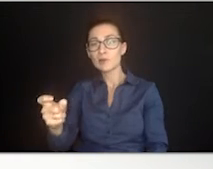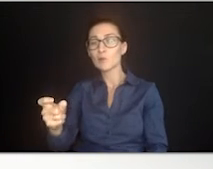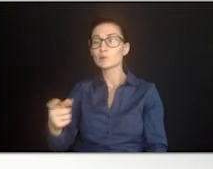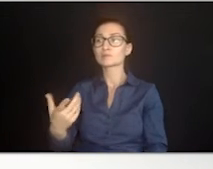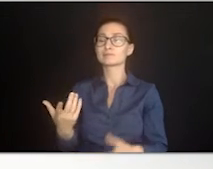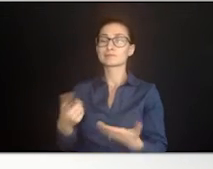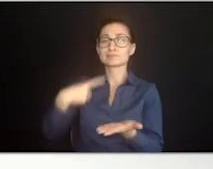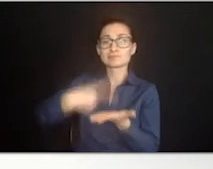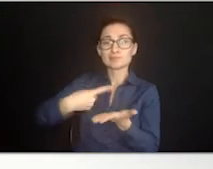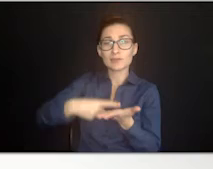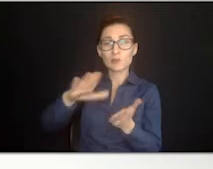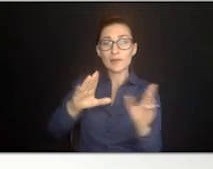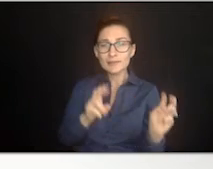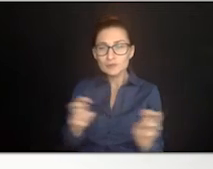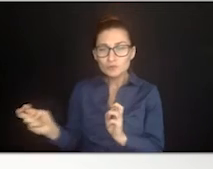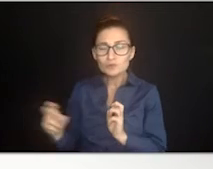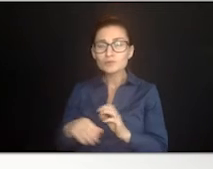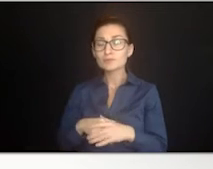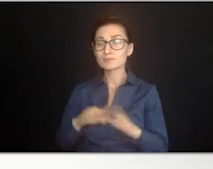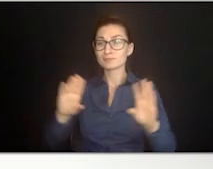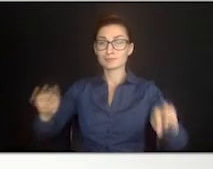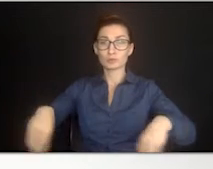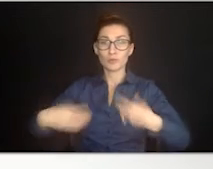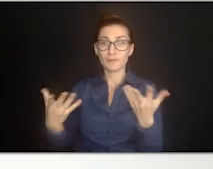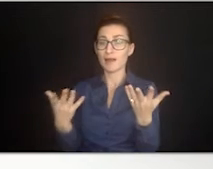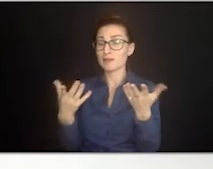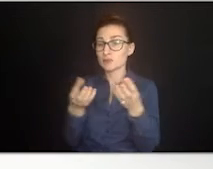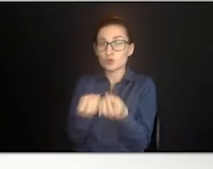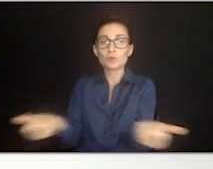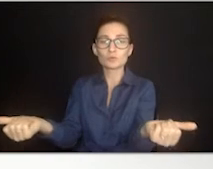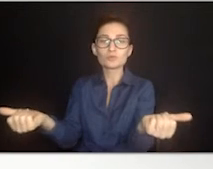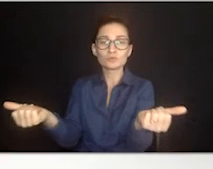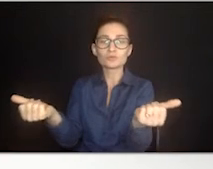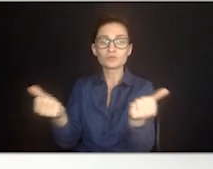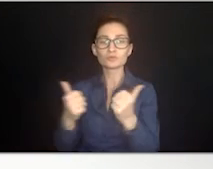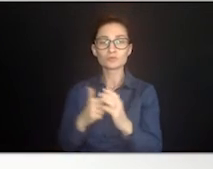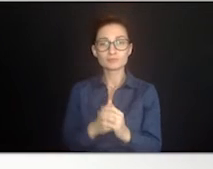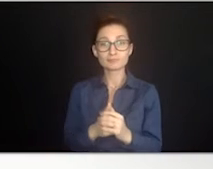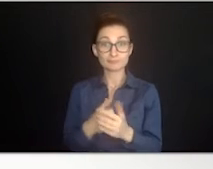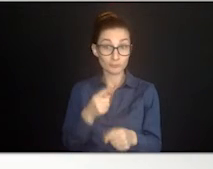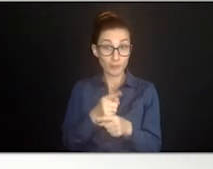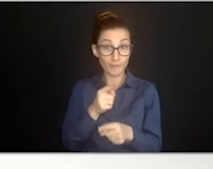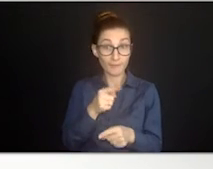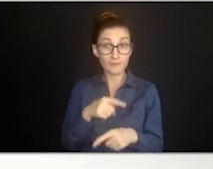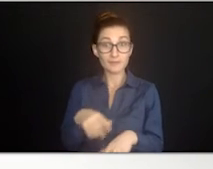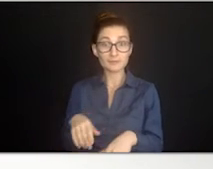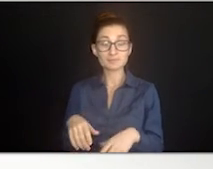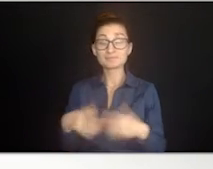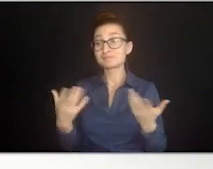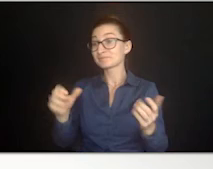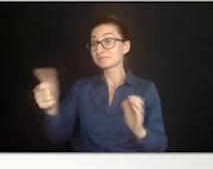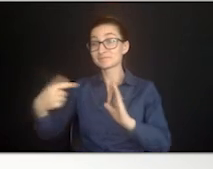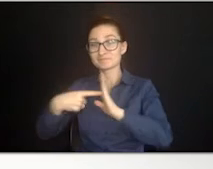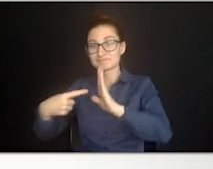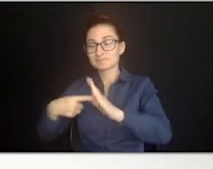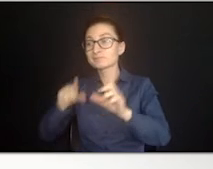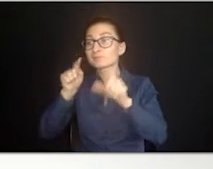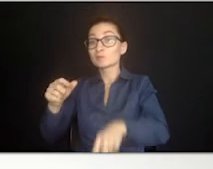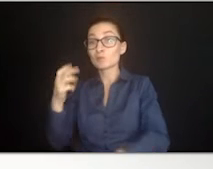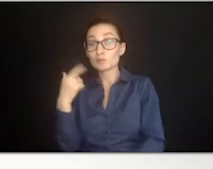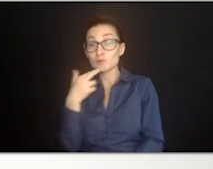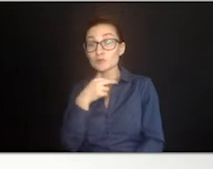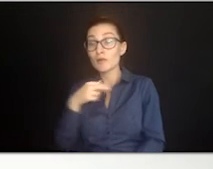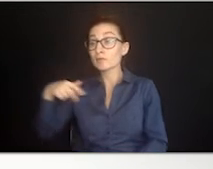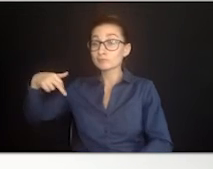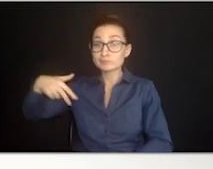your issues, and give you something to manage whatever it is that you've gone there for, right? Same thing ordering in a